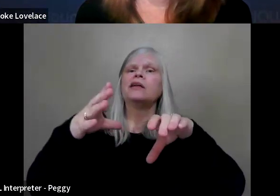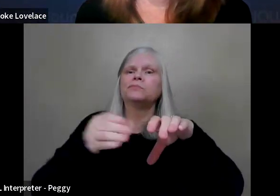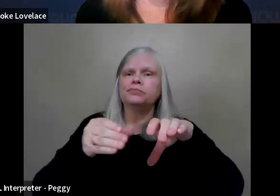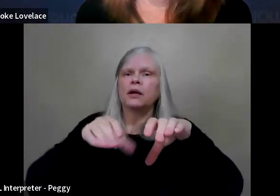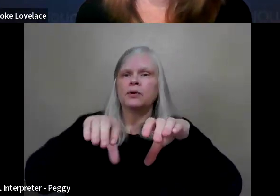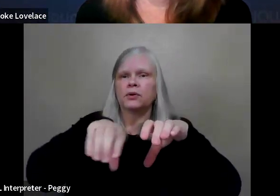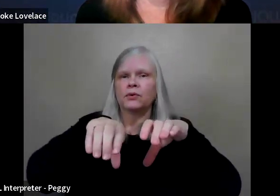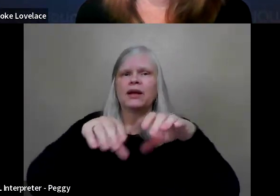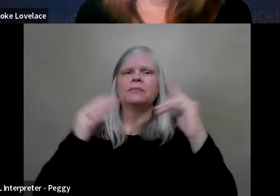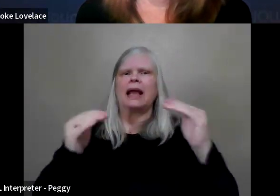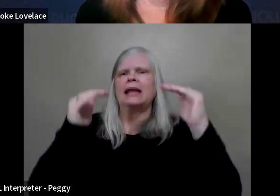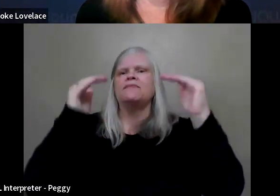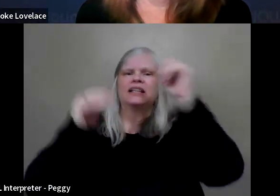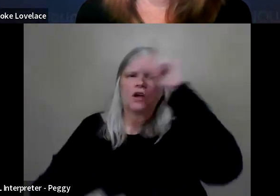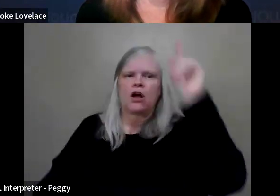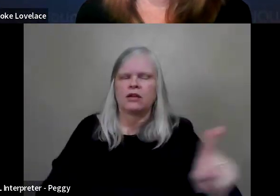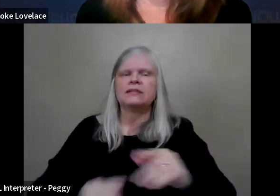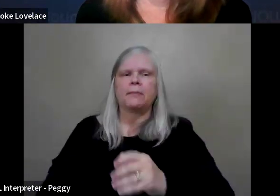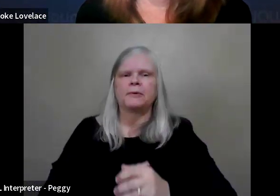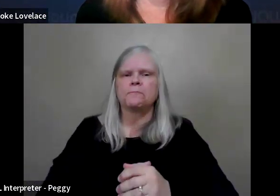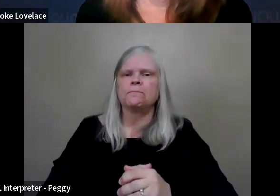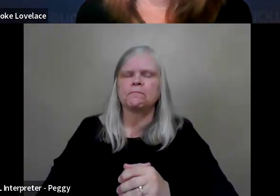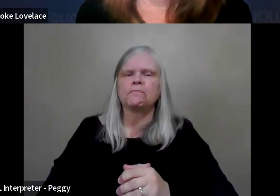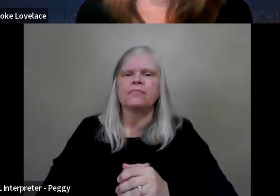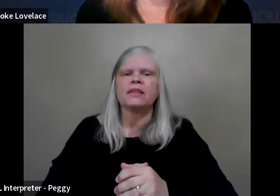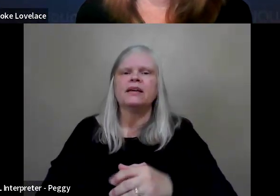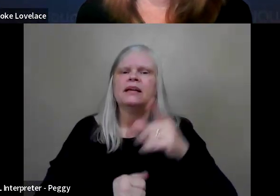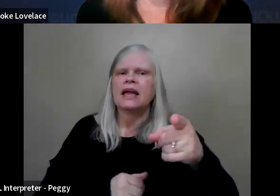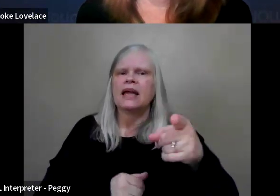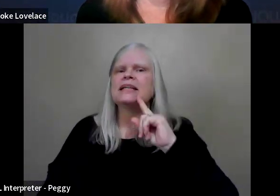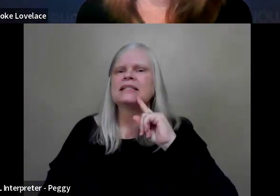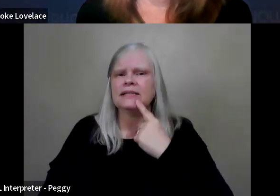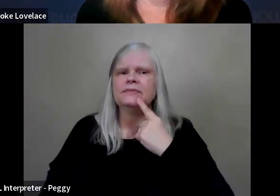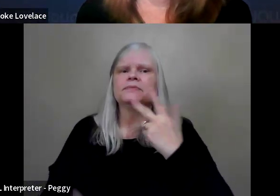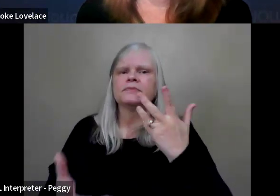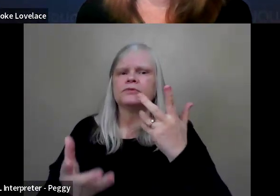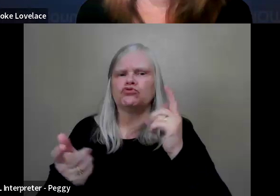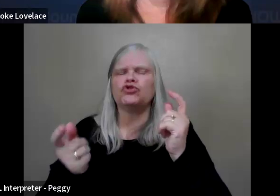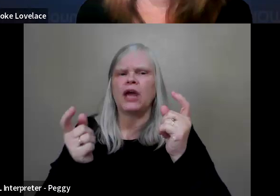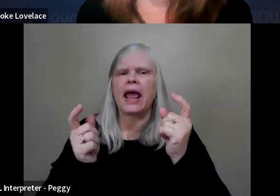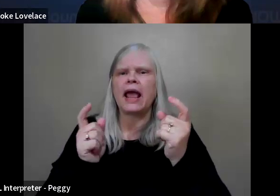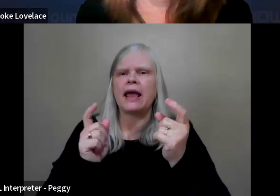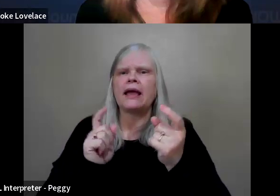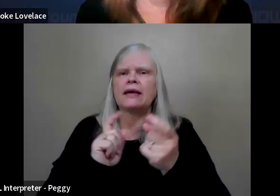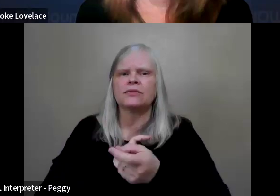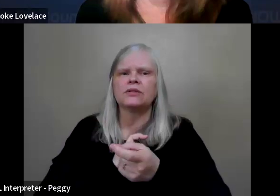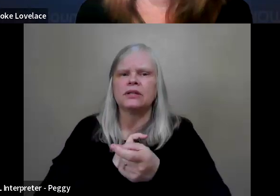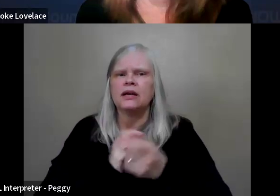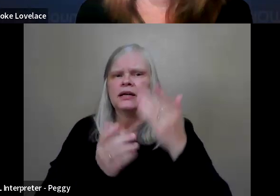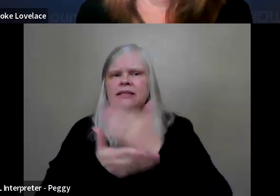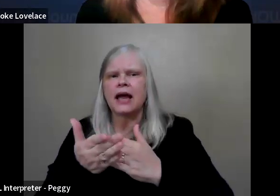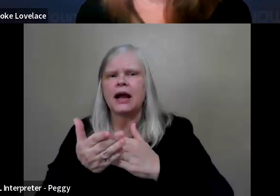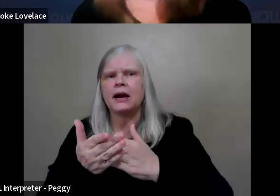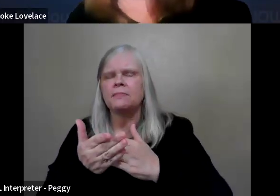as you can see, that brain with Alzheimer's has some significant change. There are spots that